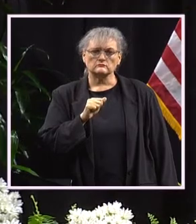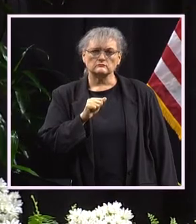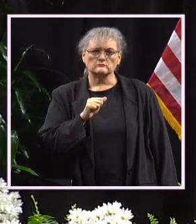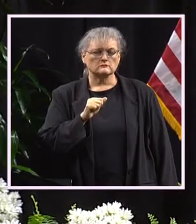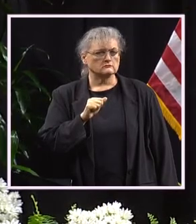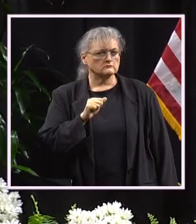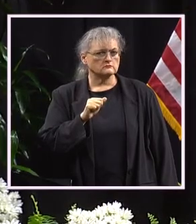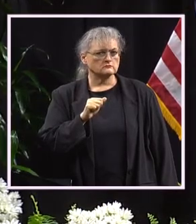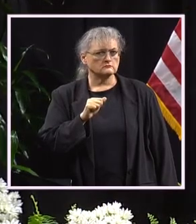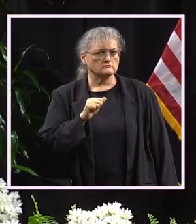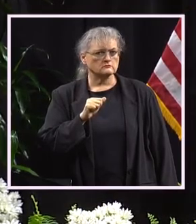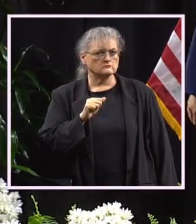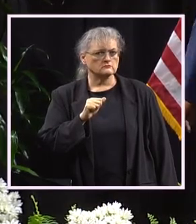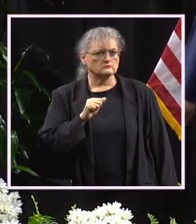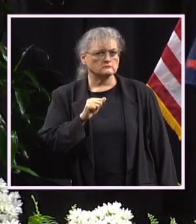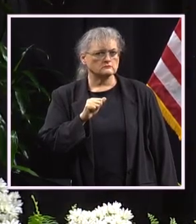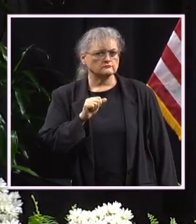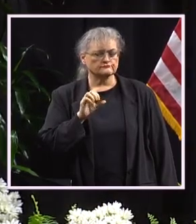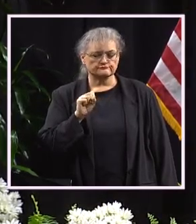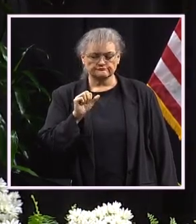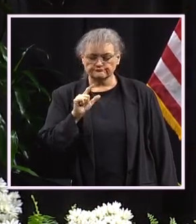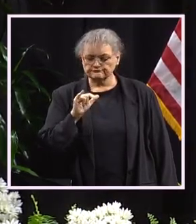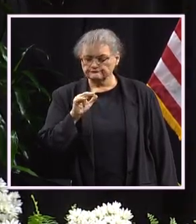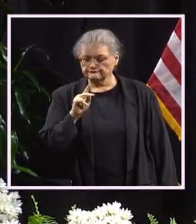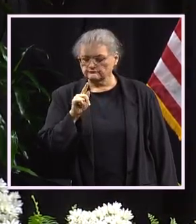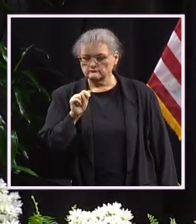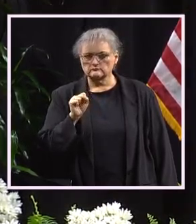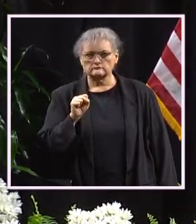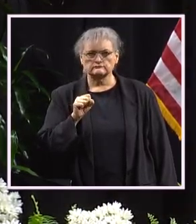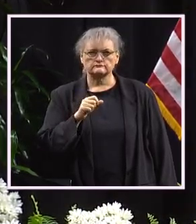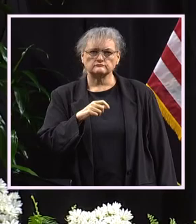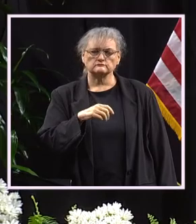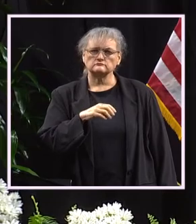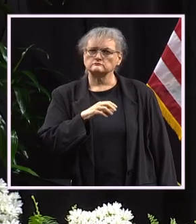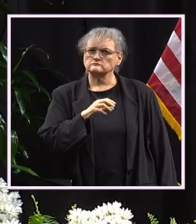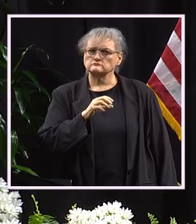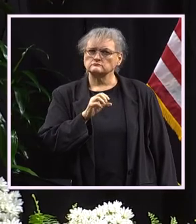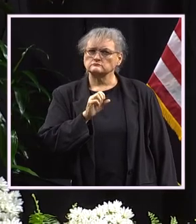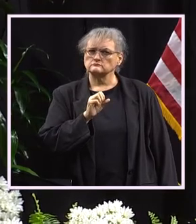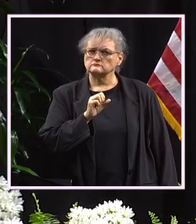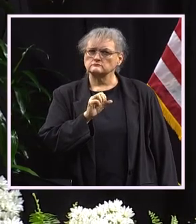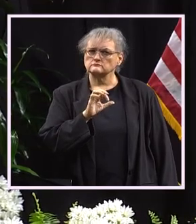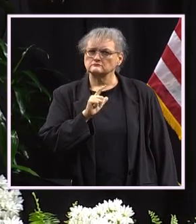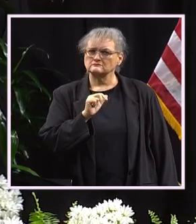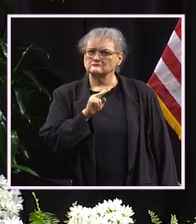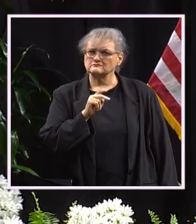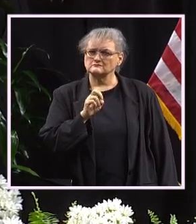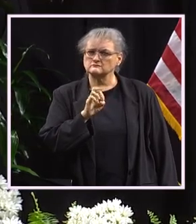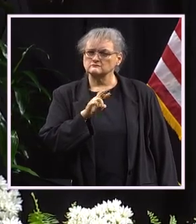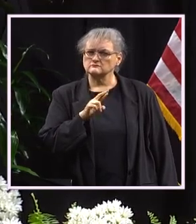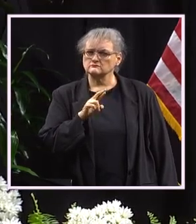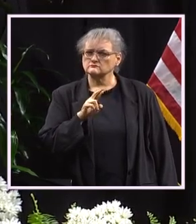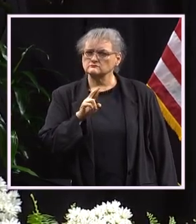Frisia Nayeli Salinas, cum laude. Denor Itzhaki.